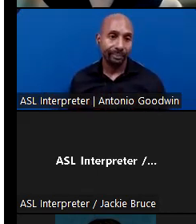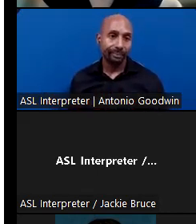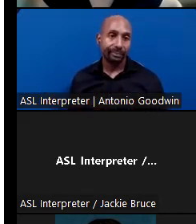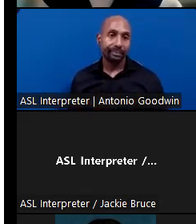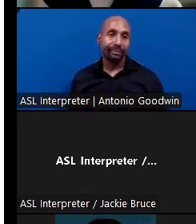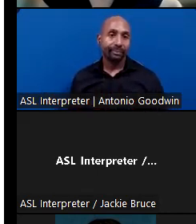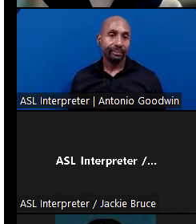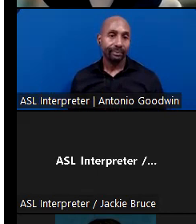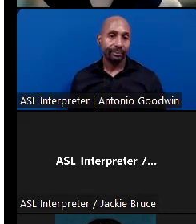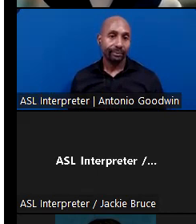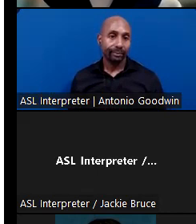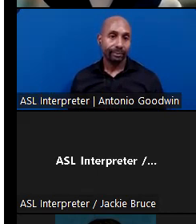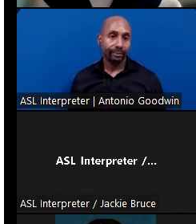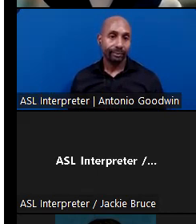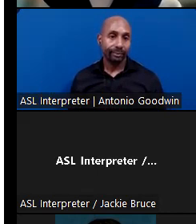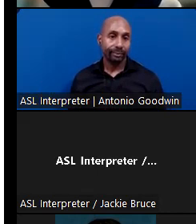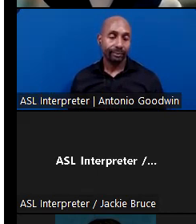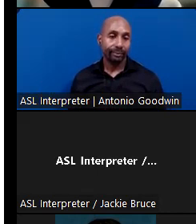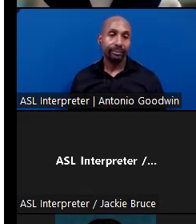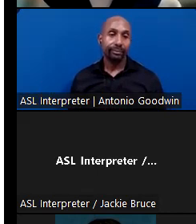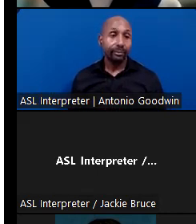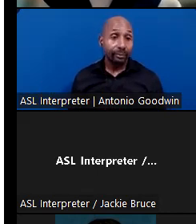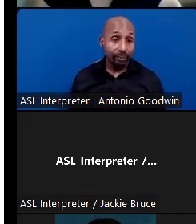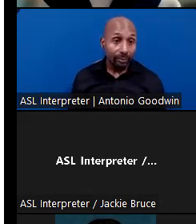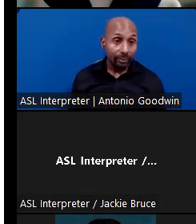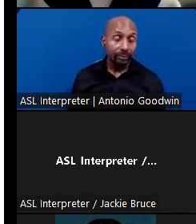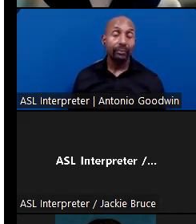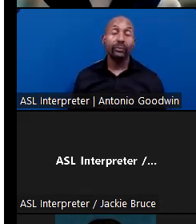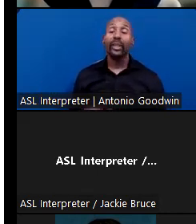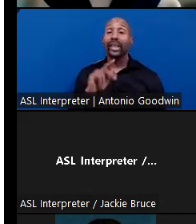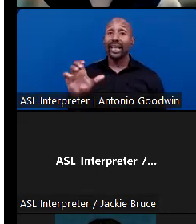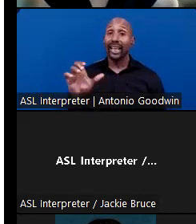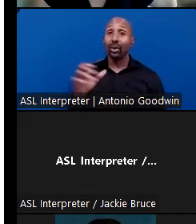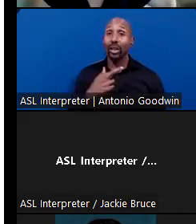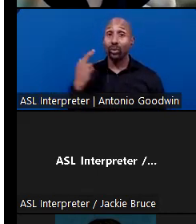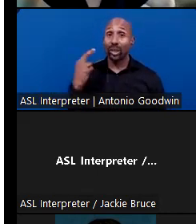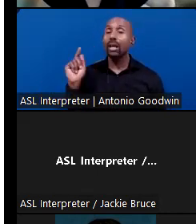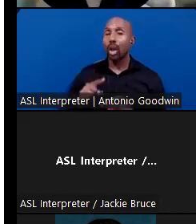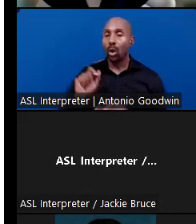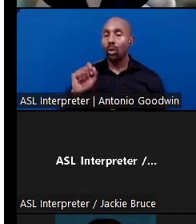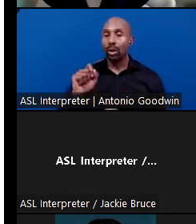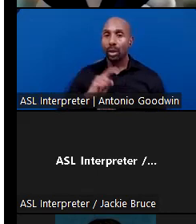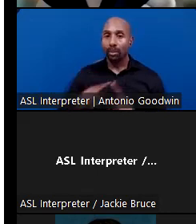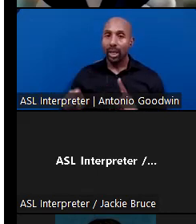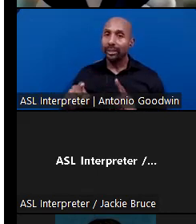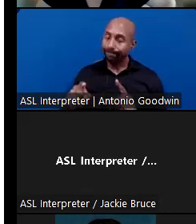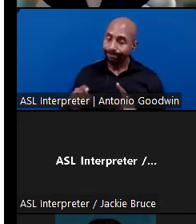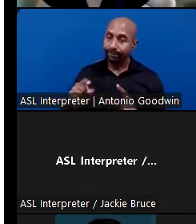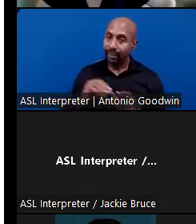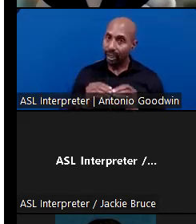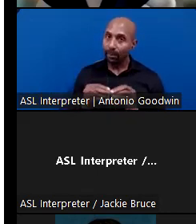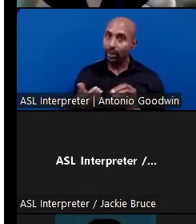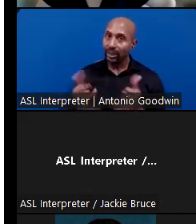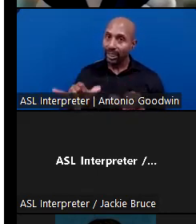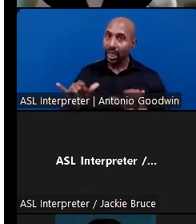So while the overall risk of infection in King County is low, our rates are increasing. So we